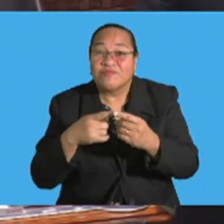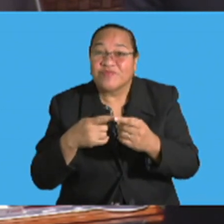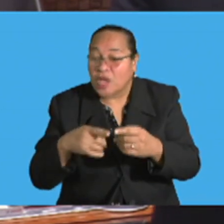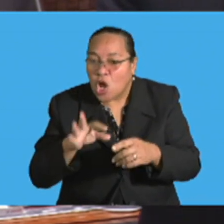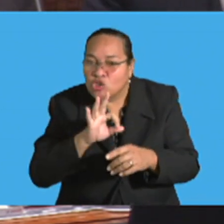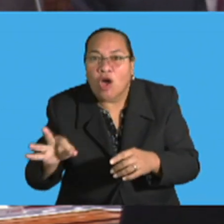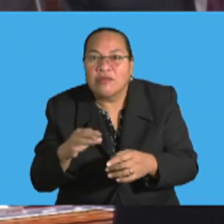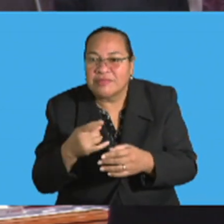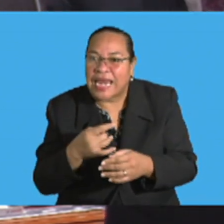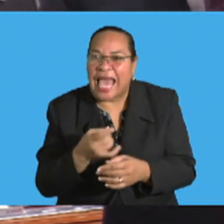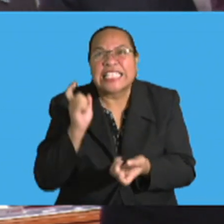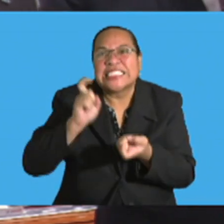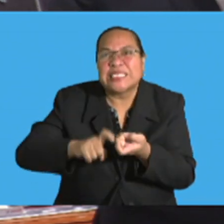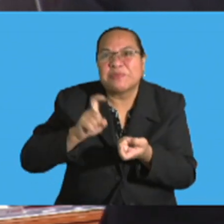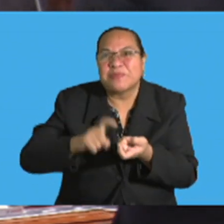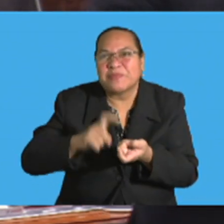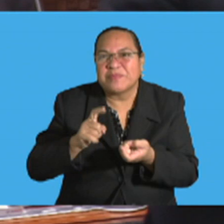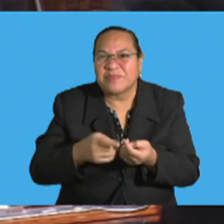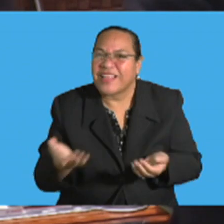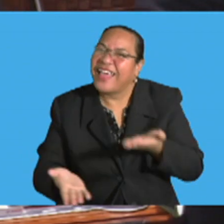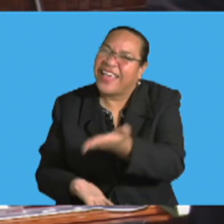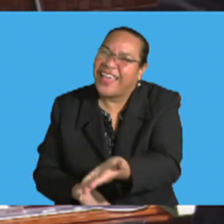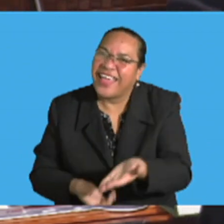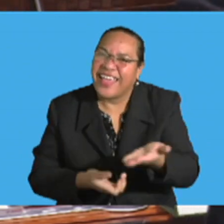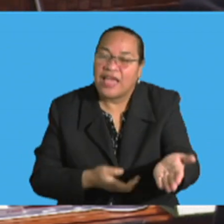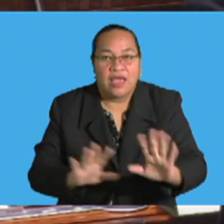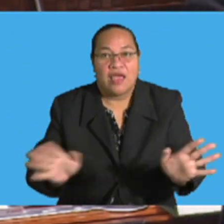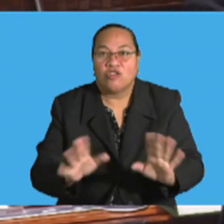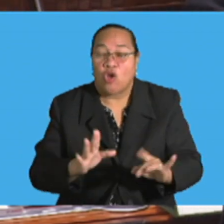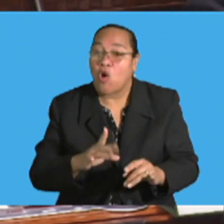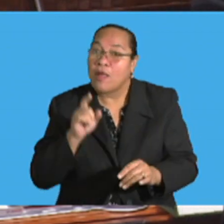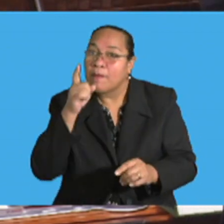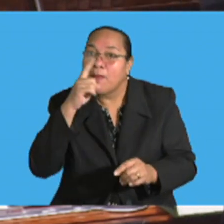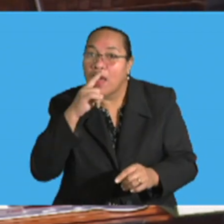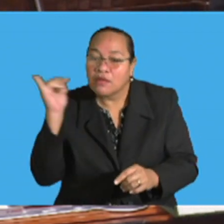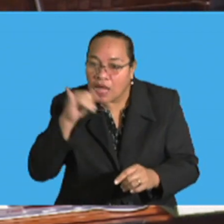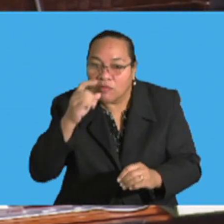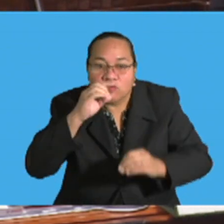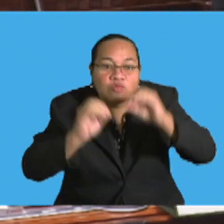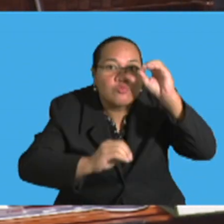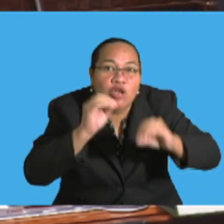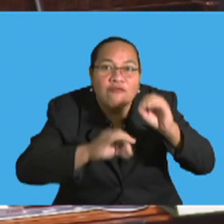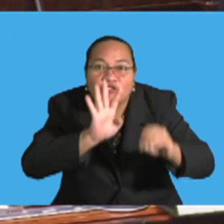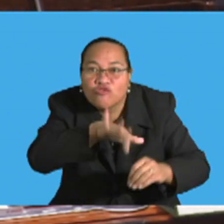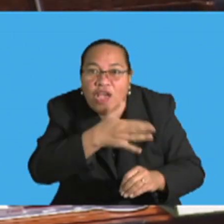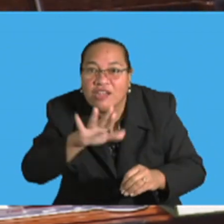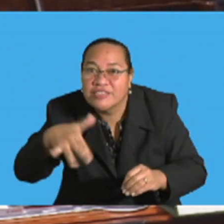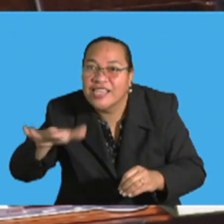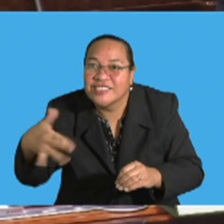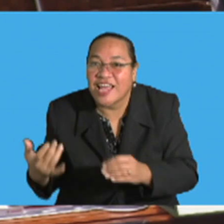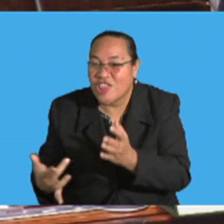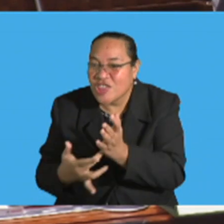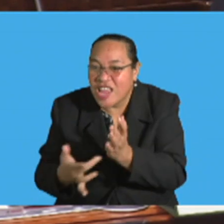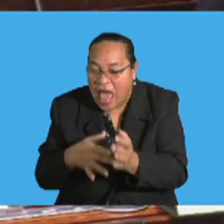of the airport, look at the infrastructure, they look at, for example, the manner in which water is dispensed,